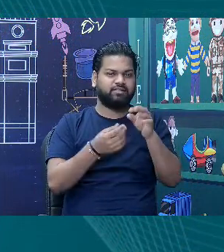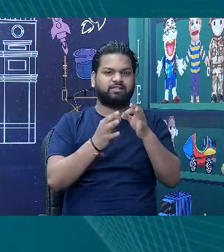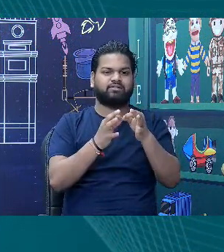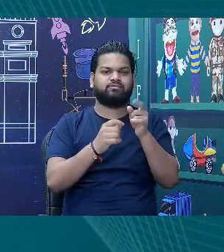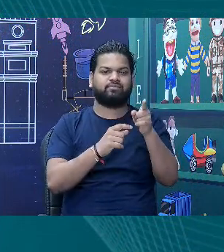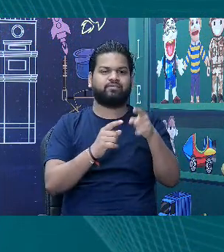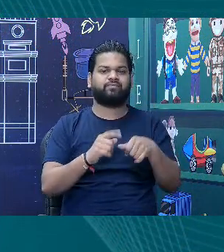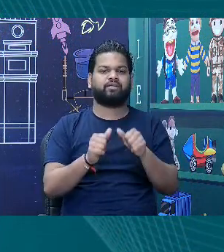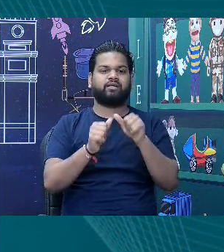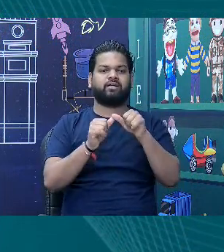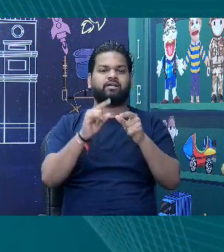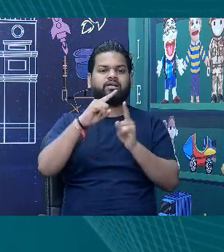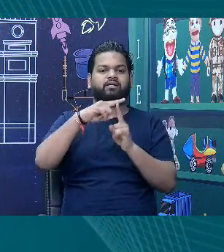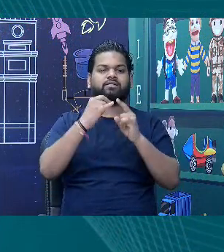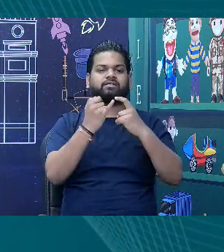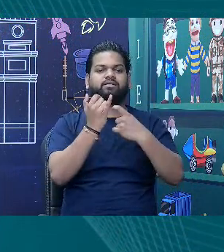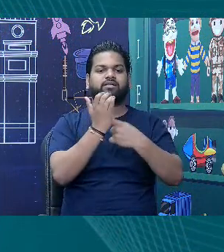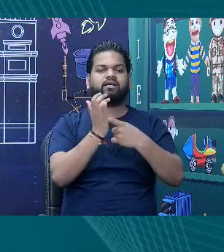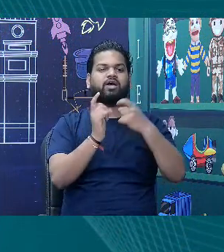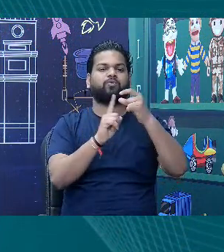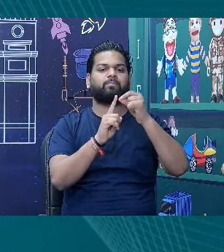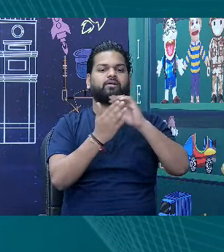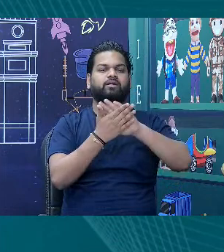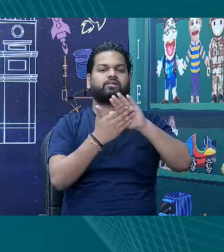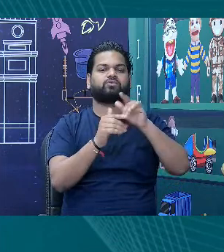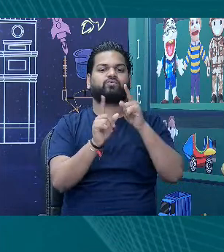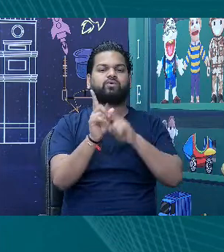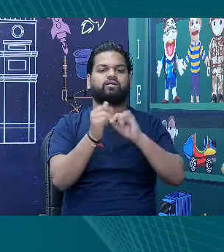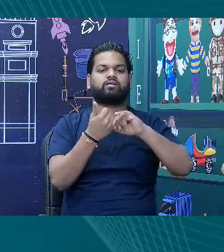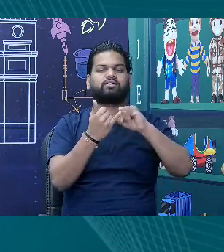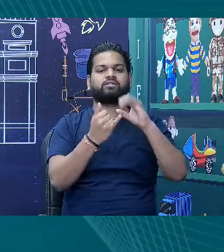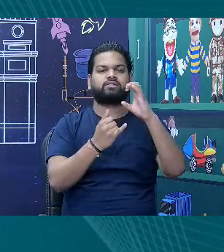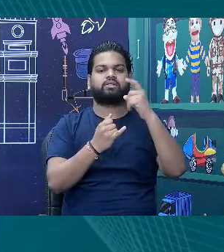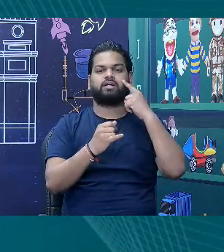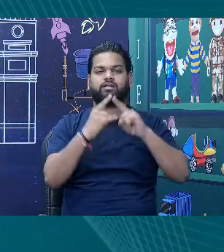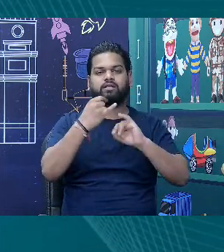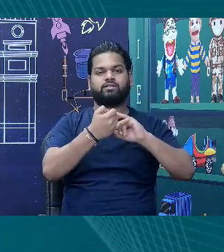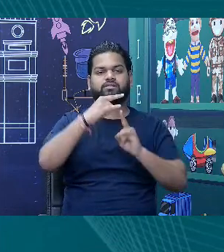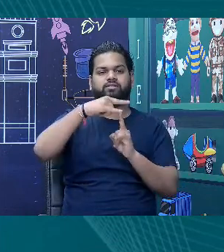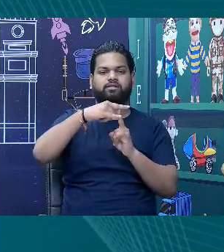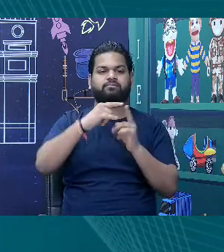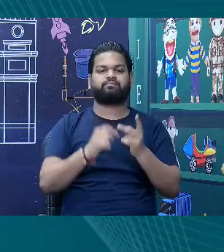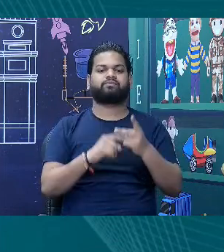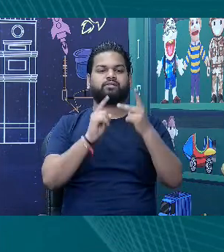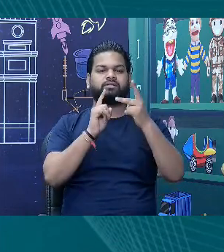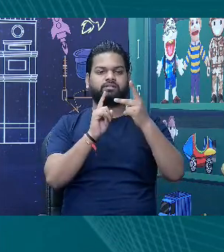interpret these words in the sign language, and the first word is astrophysicist.